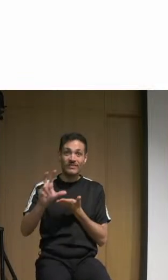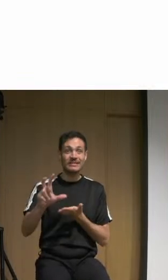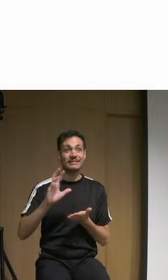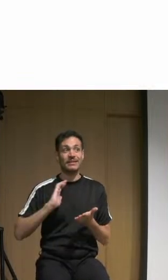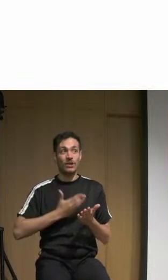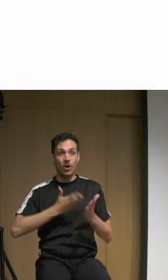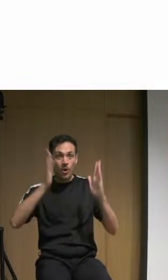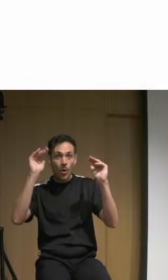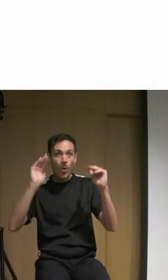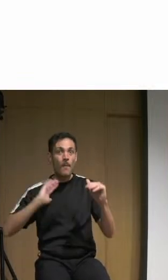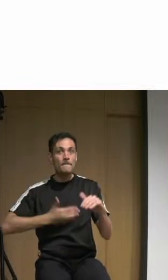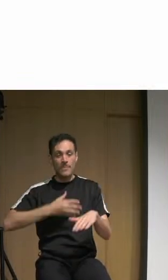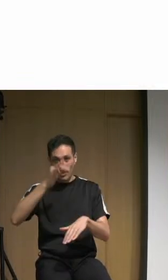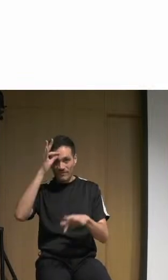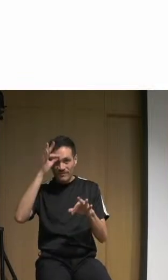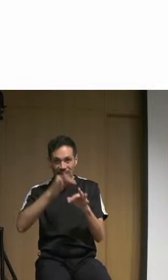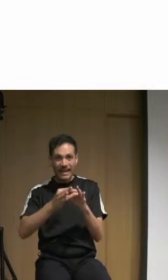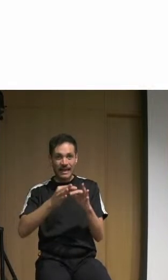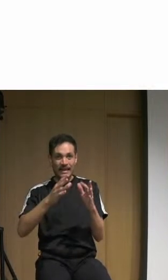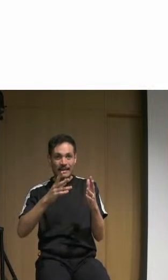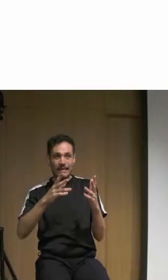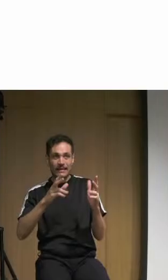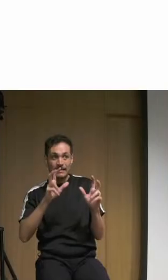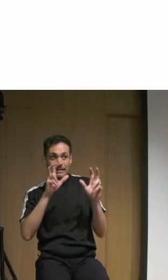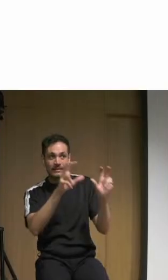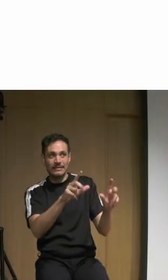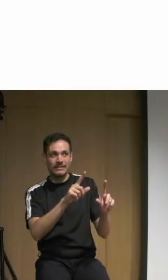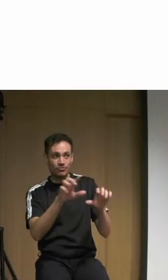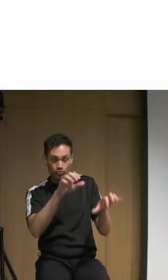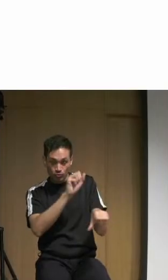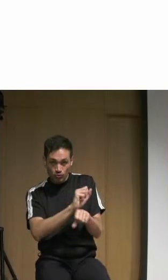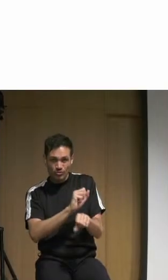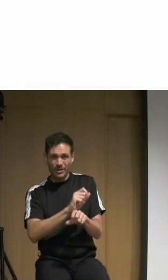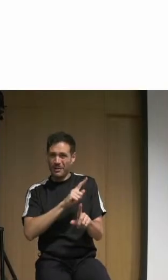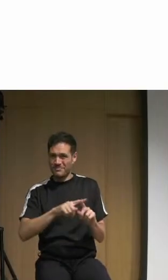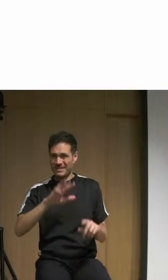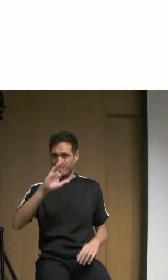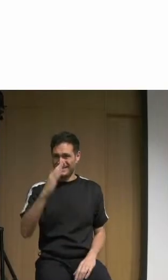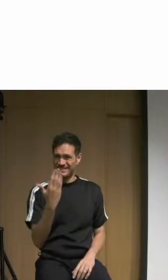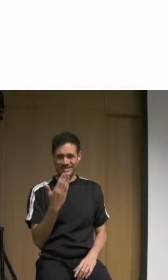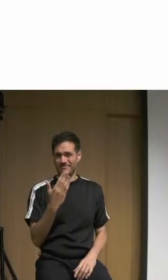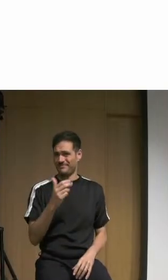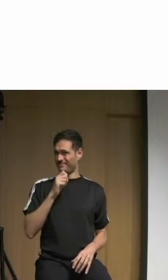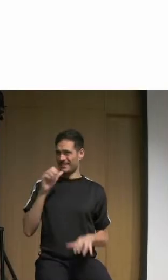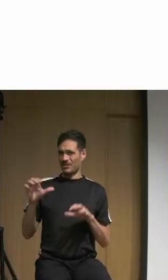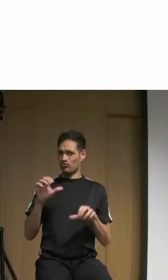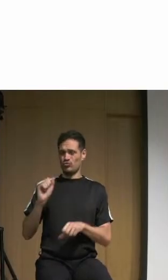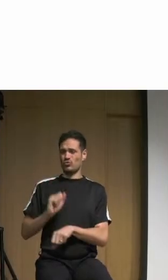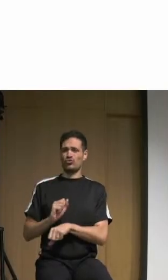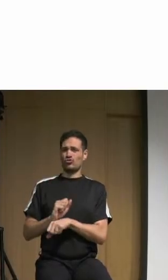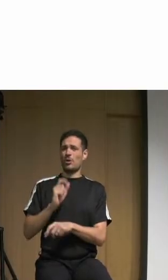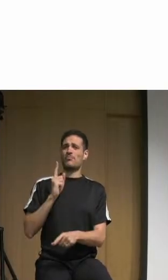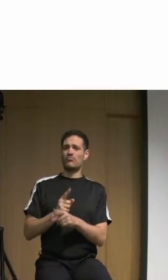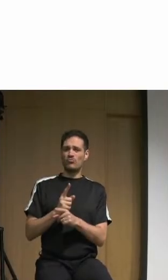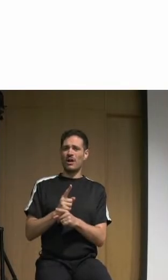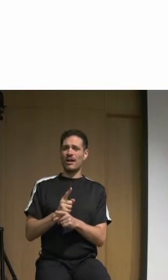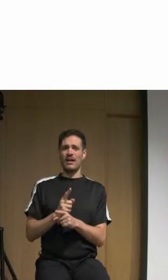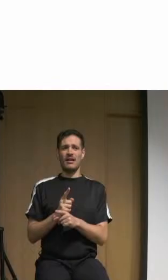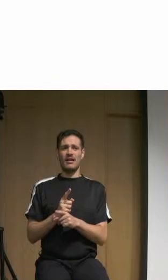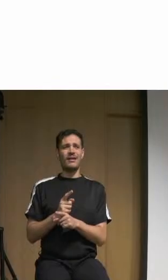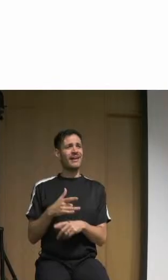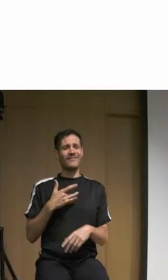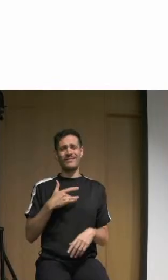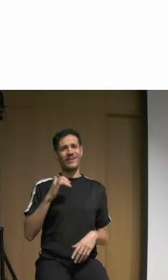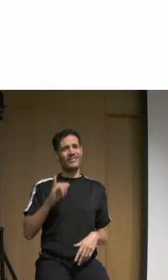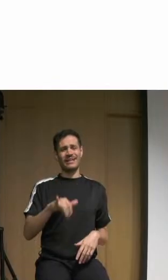person to do the job, and it doesn't appear now that they've done the job, I think we did that a little